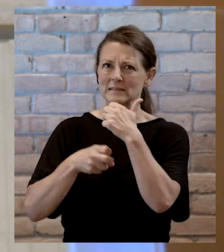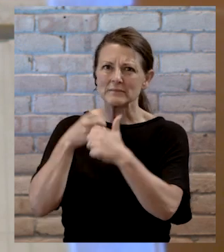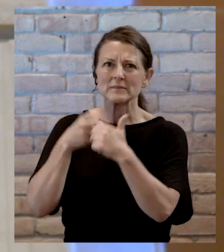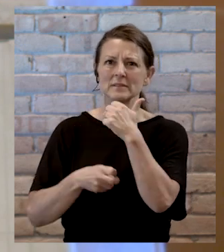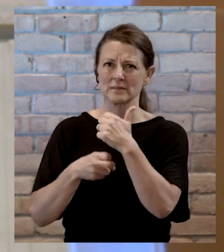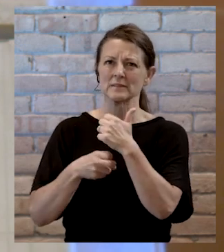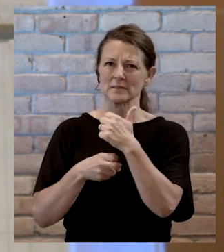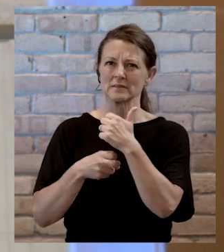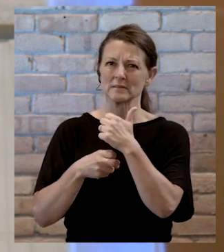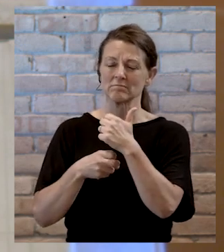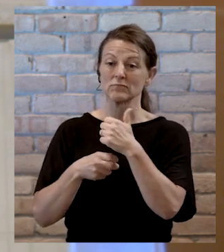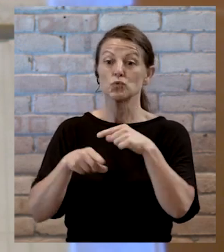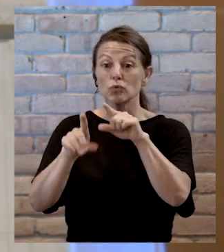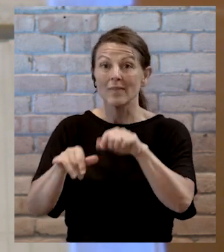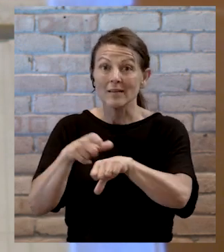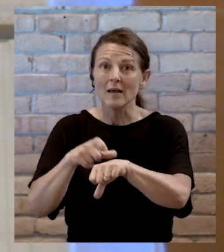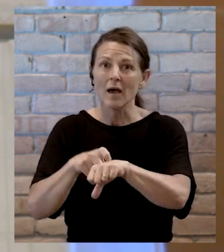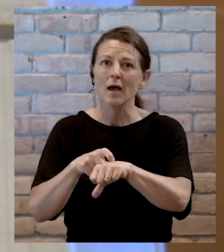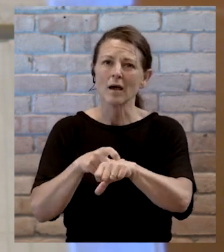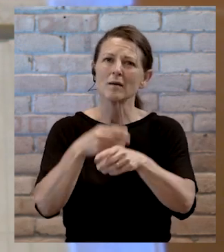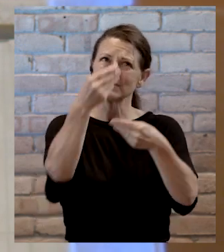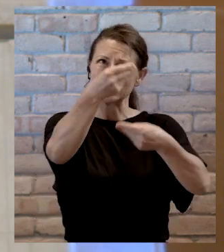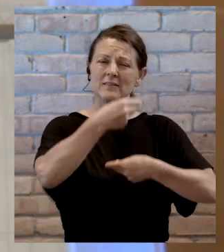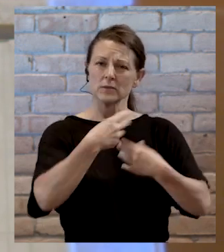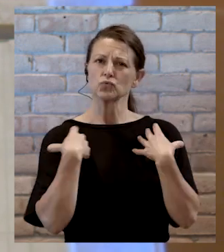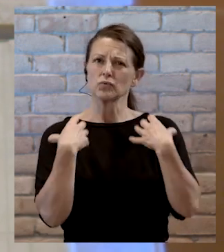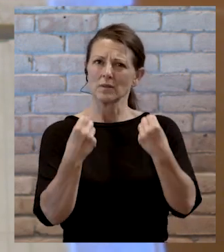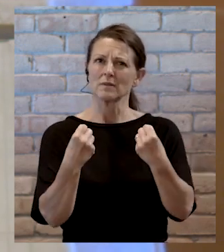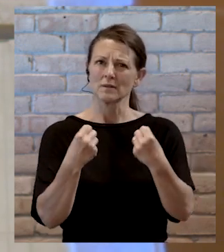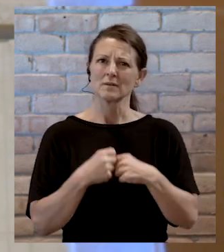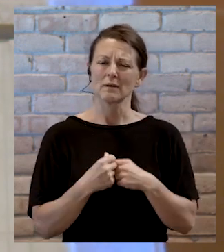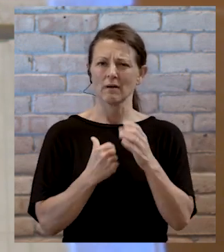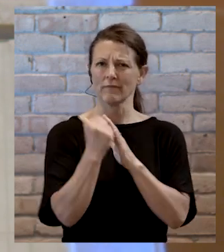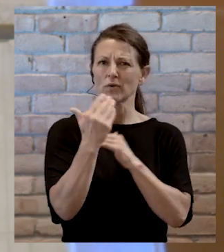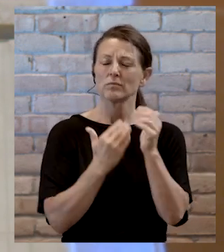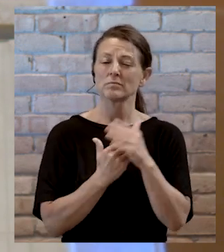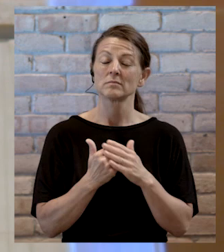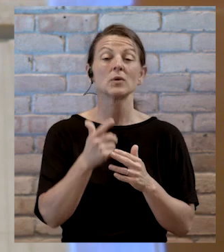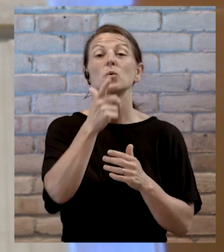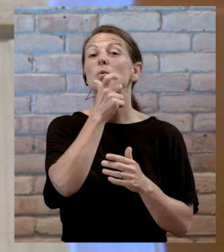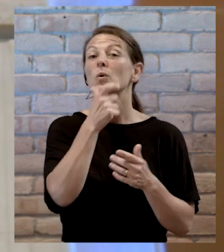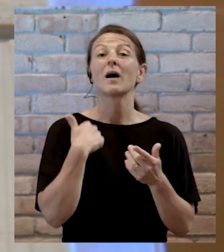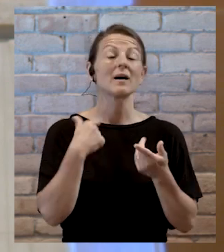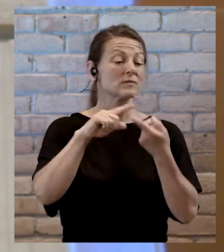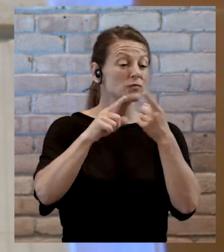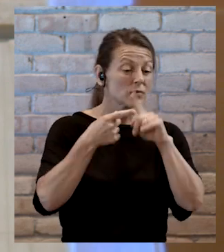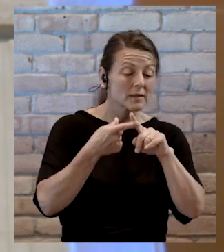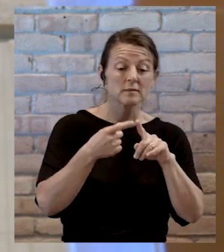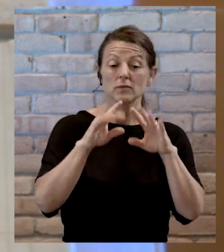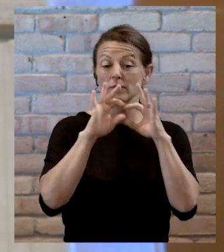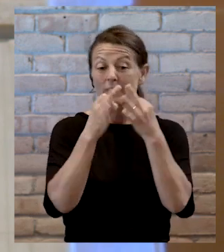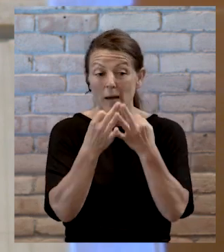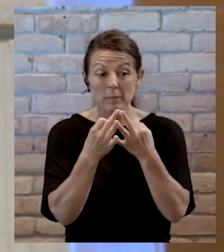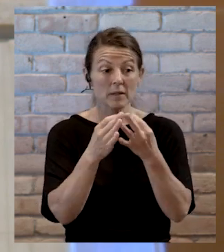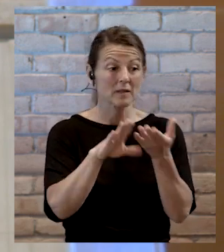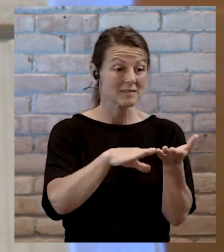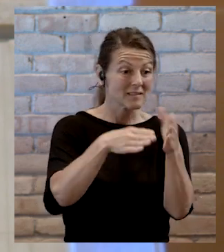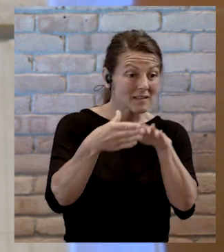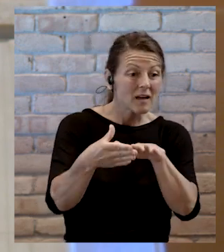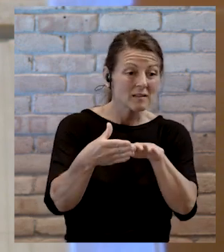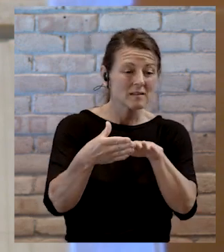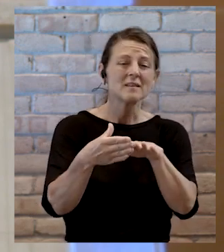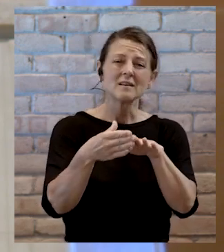strength. For those who have lost loved ones, we ask, O Lord, that you would remind them of your words of promise and